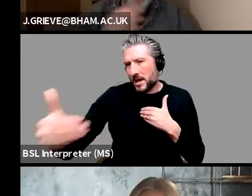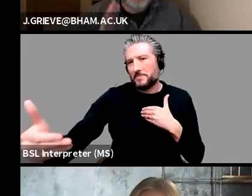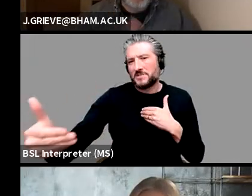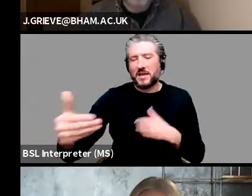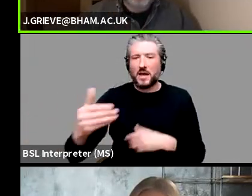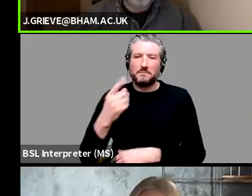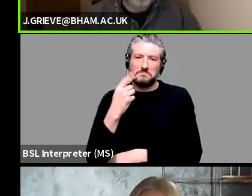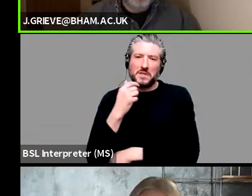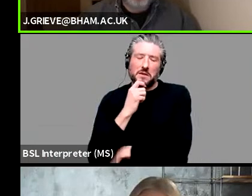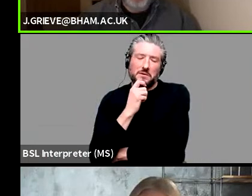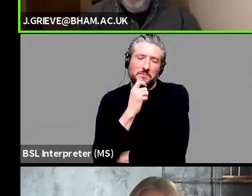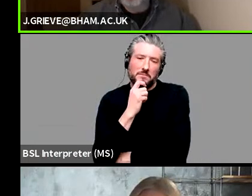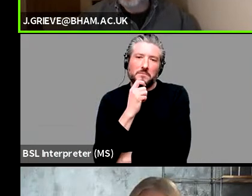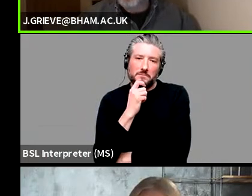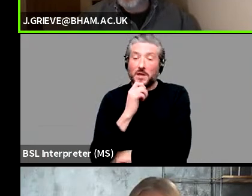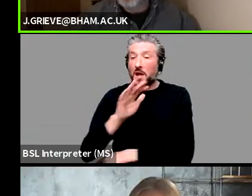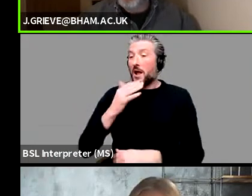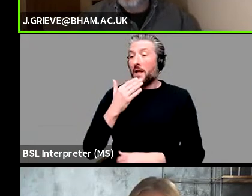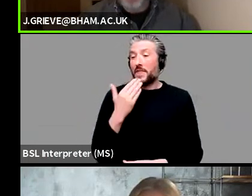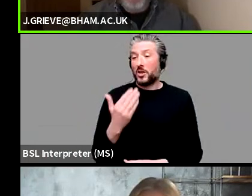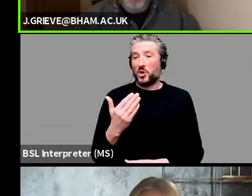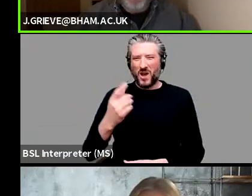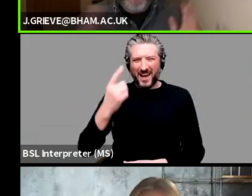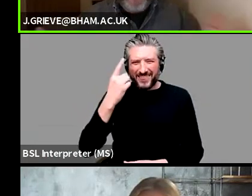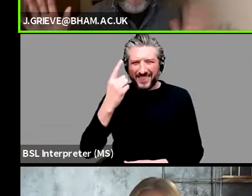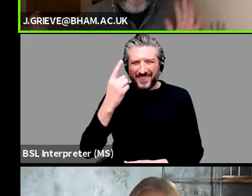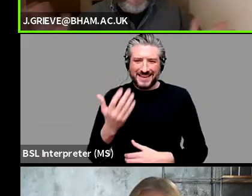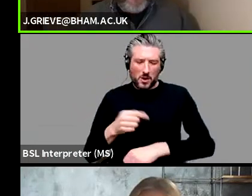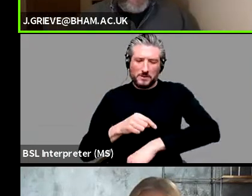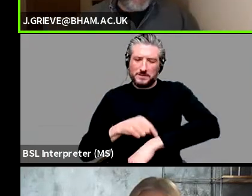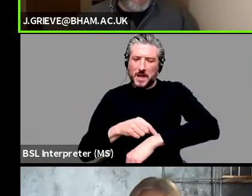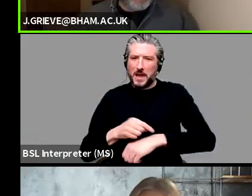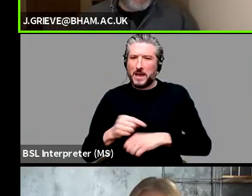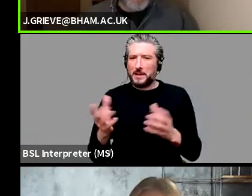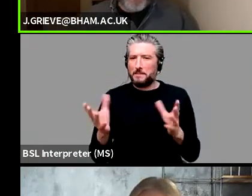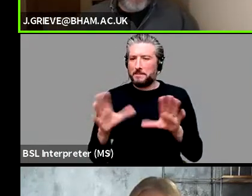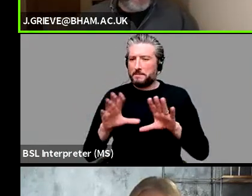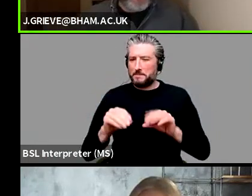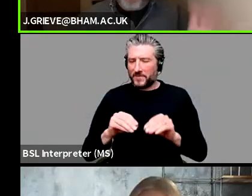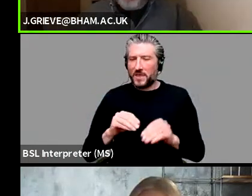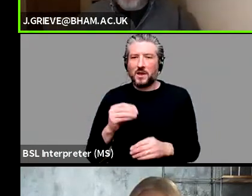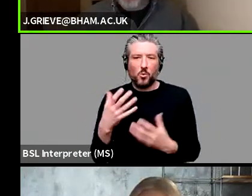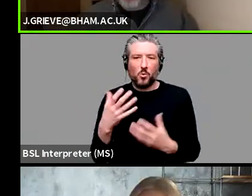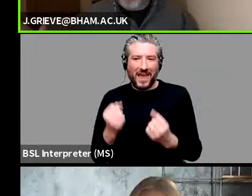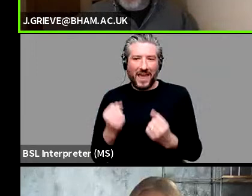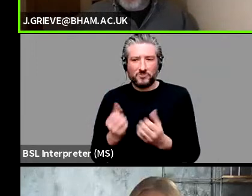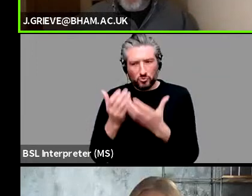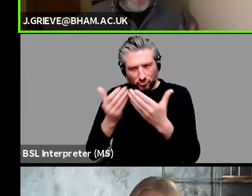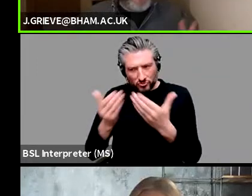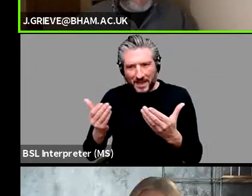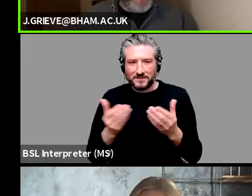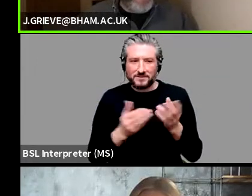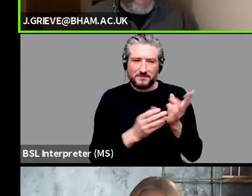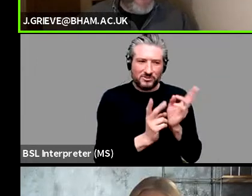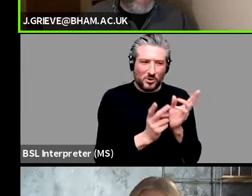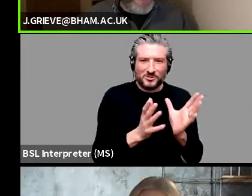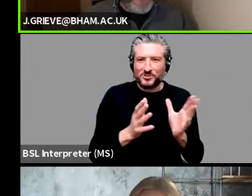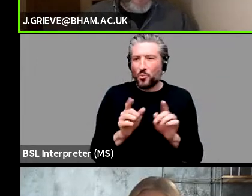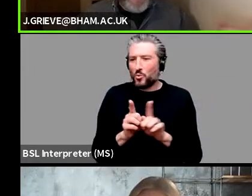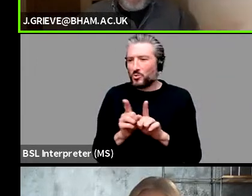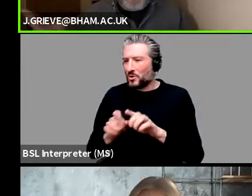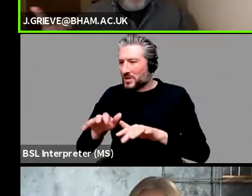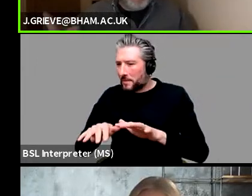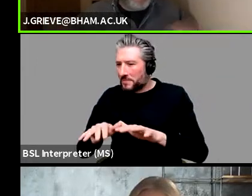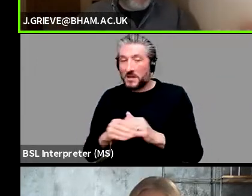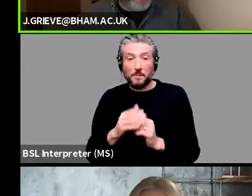Thank you. Hey, thank you so much. I think we do need to wrap up because we're going to be careful with the transcribers and the interpreters. No, no, no, David is great. mean, we're right on time. And, um,